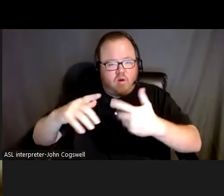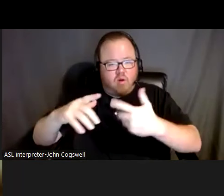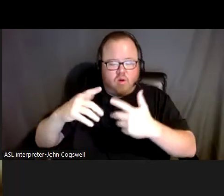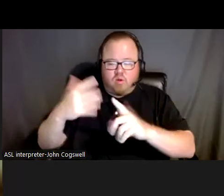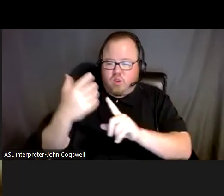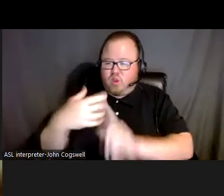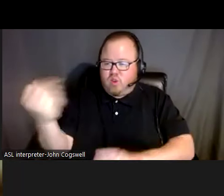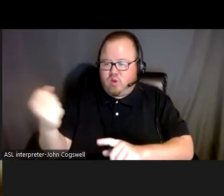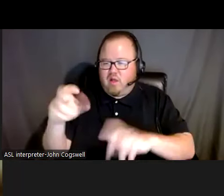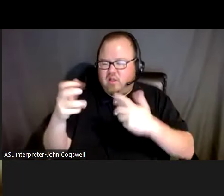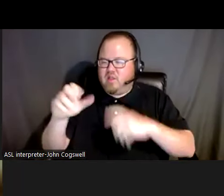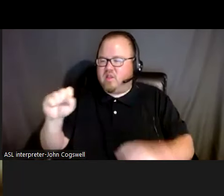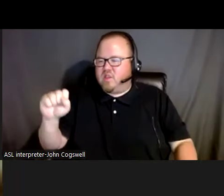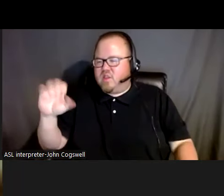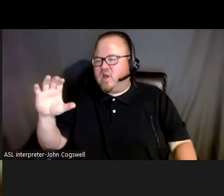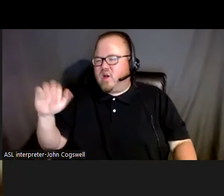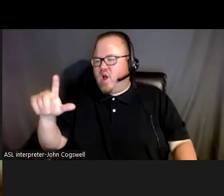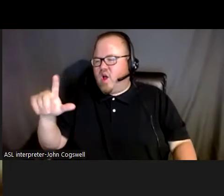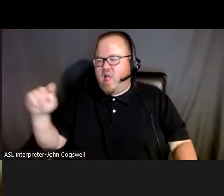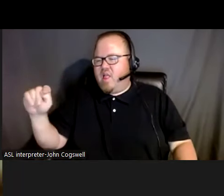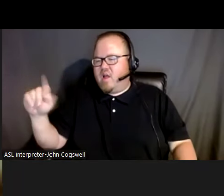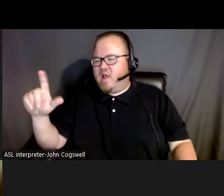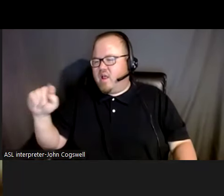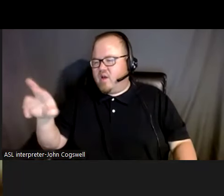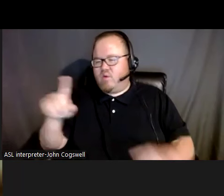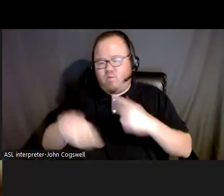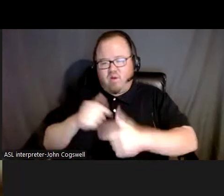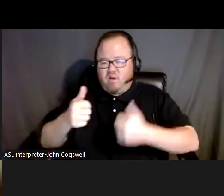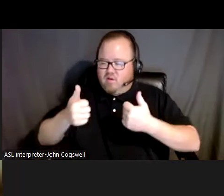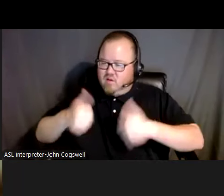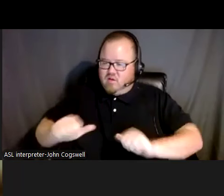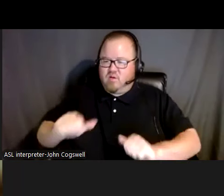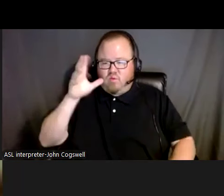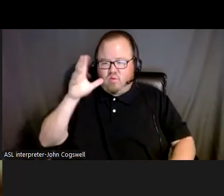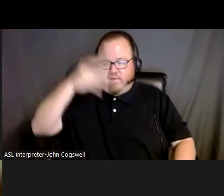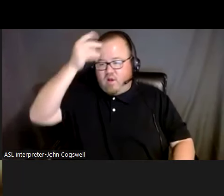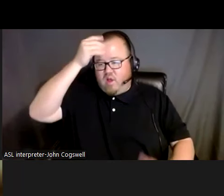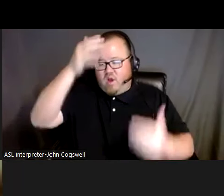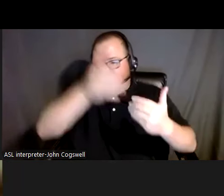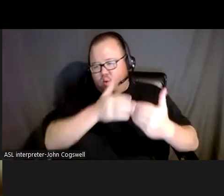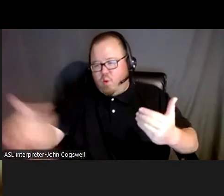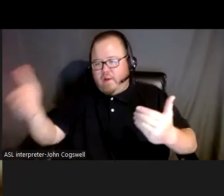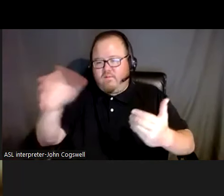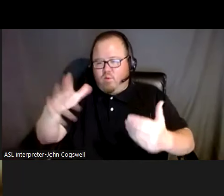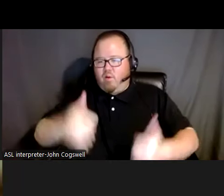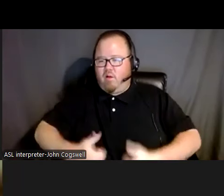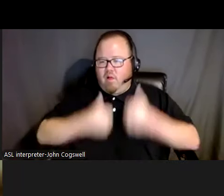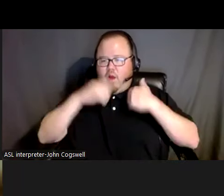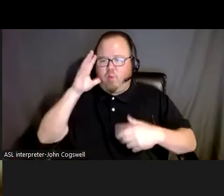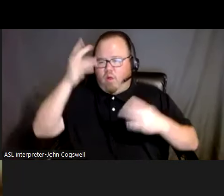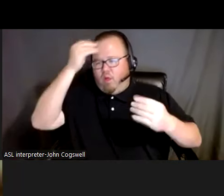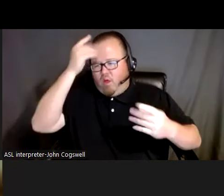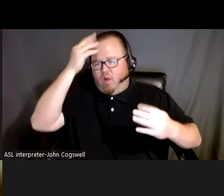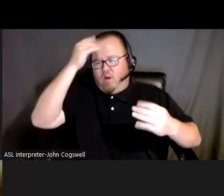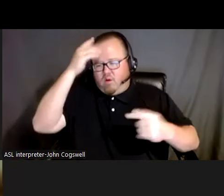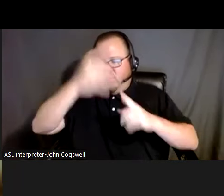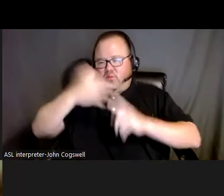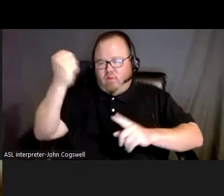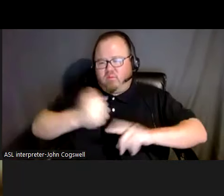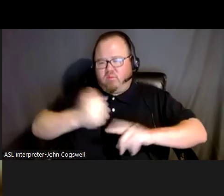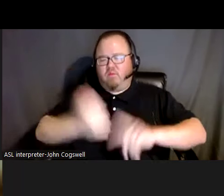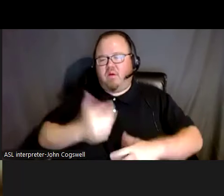a scarlet letter. That once you make an attempt, you will have thoughts of suicide for the rest of your life. And while some attempt survivors